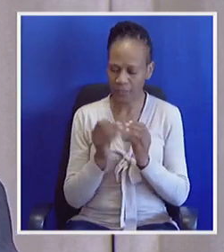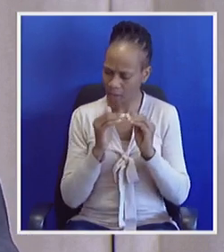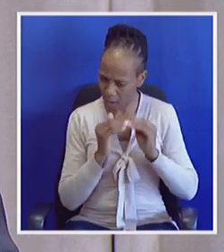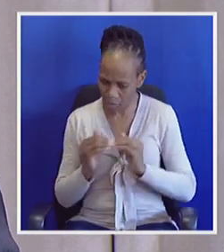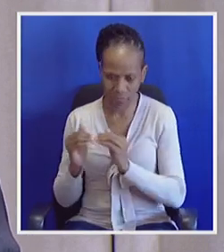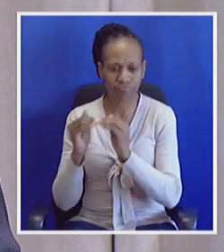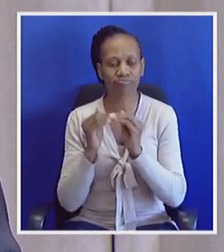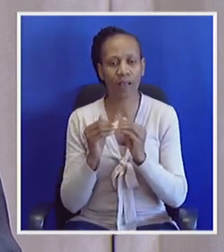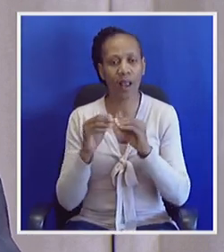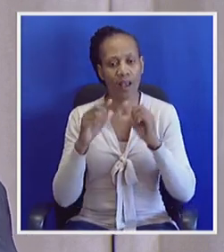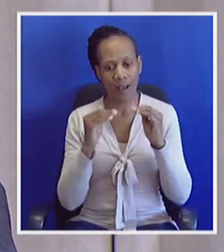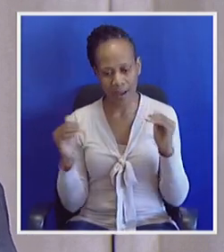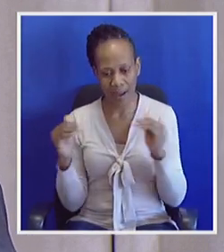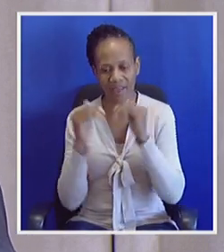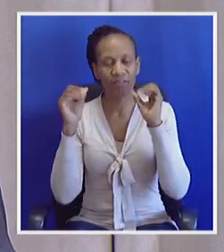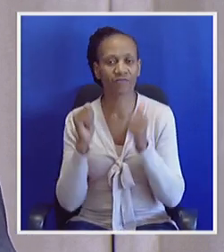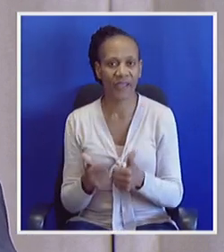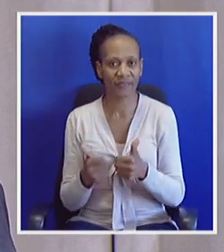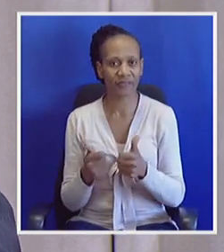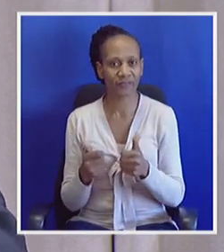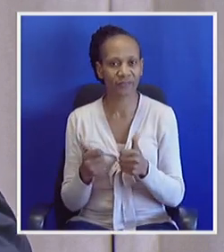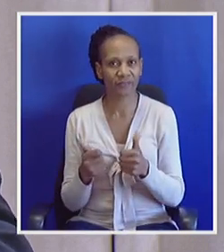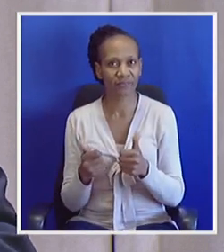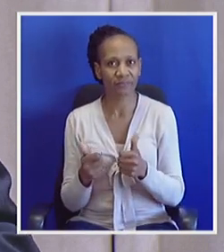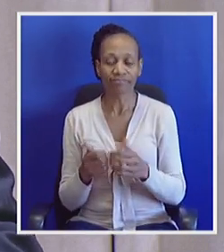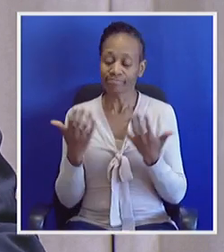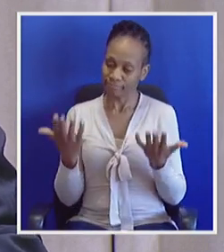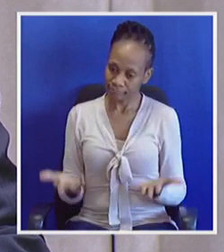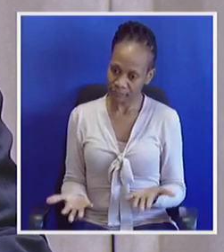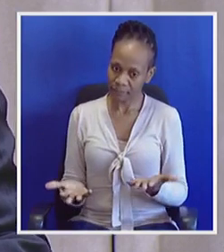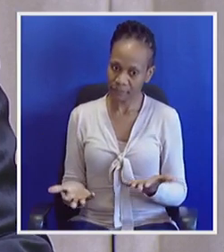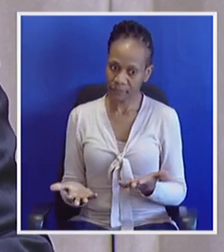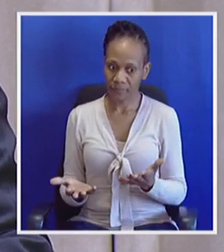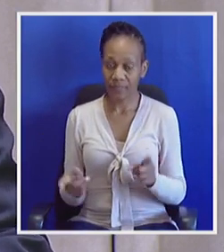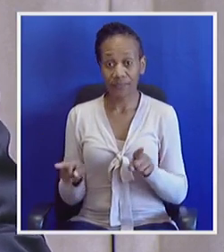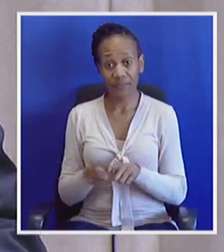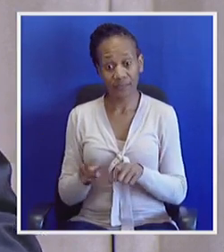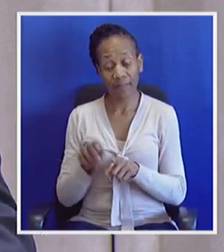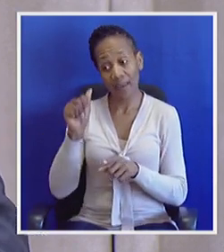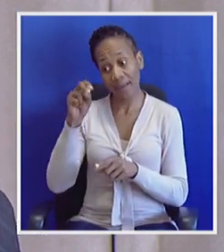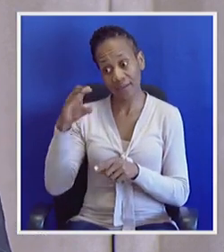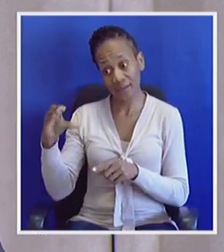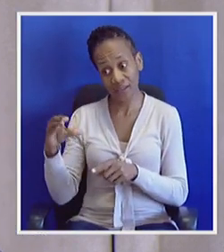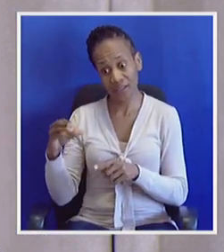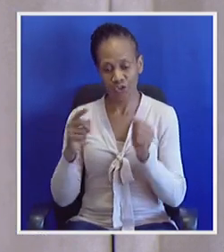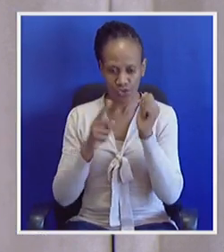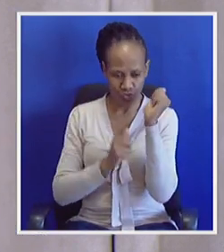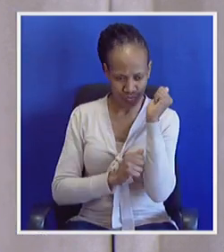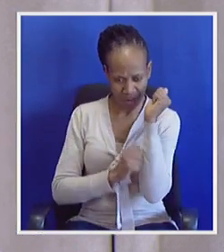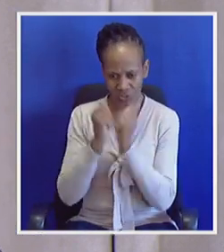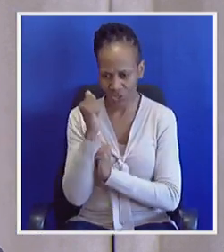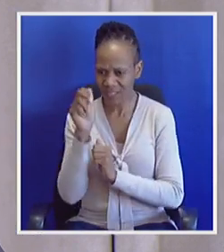responsibility for that. Now, having done that, I'm also having to listen to my own organization, to the structures within my